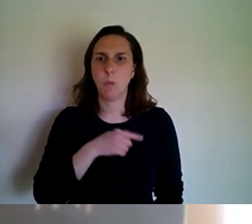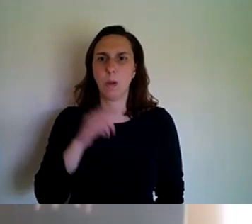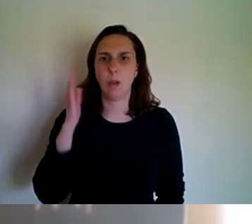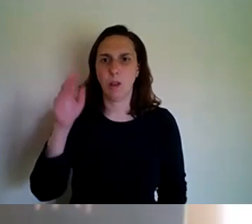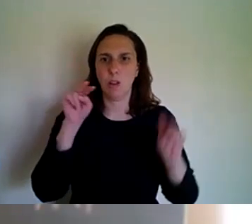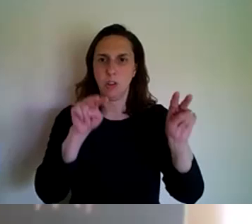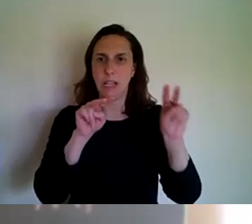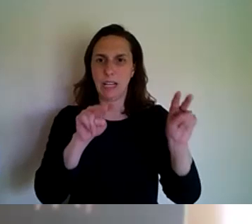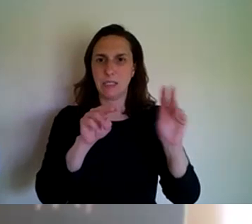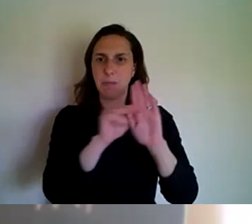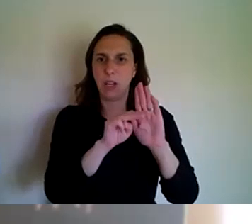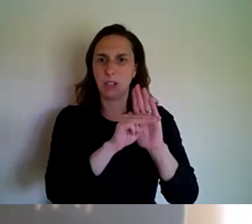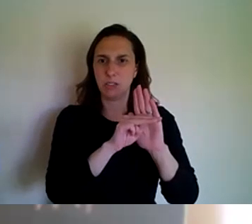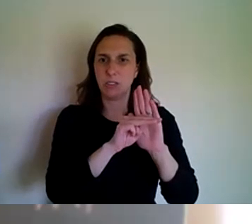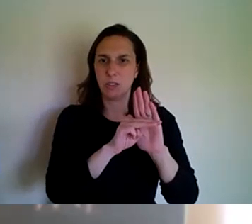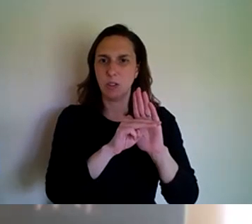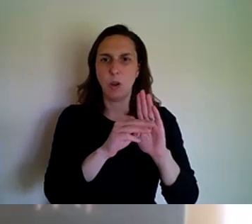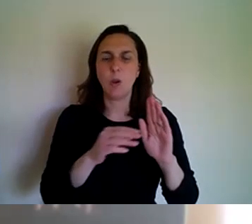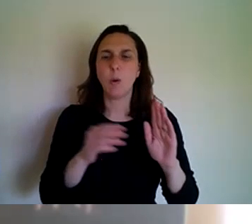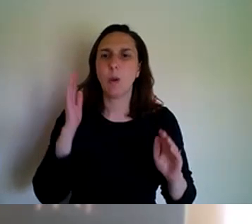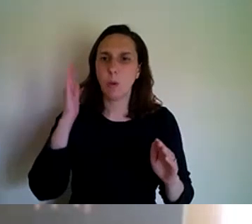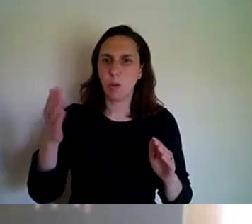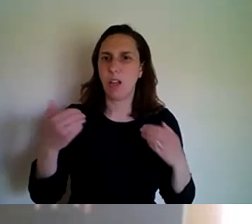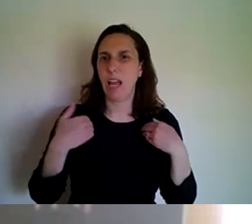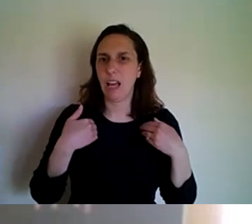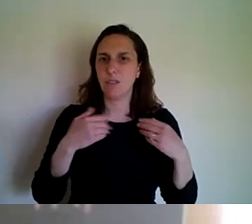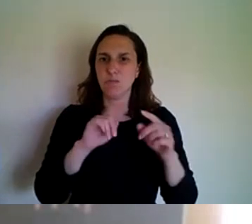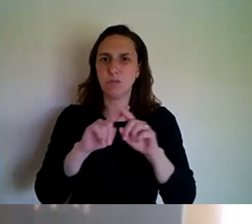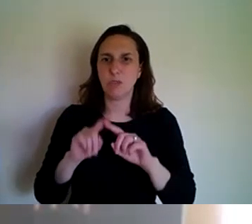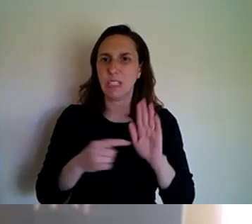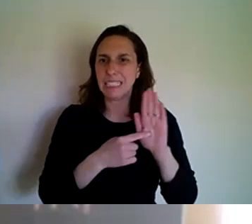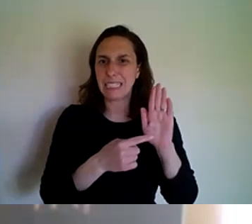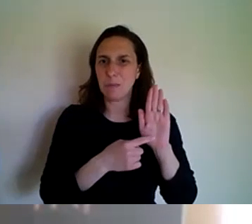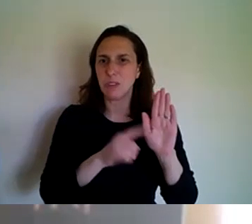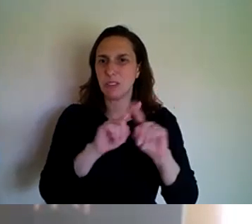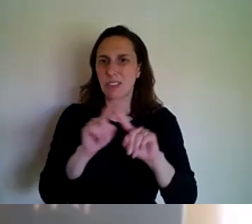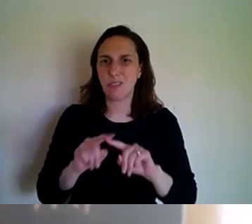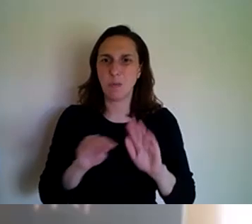We're just going to be doing some examples today of different models. Hello, Billy.